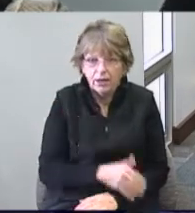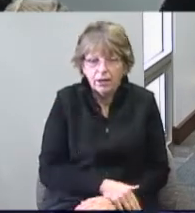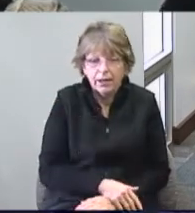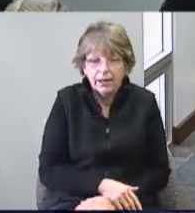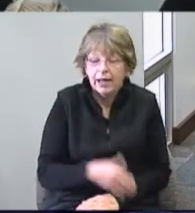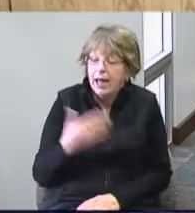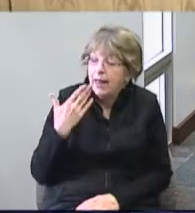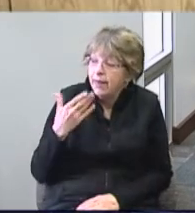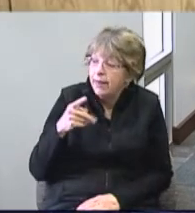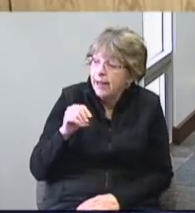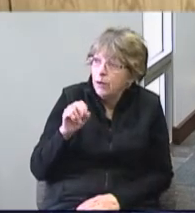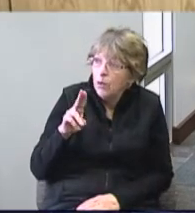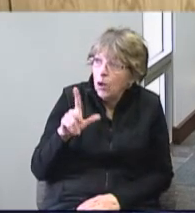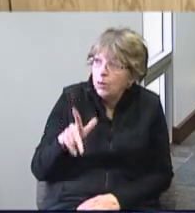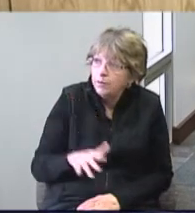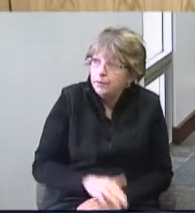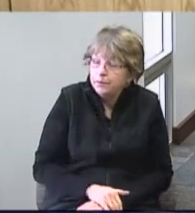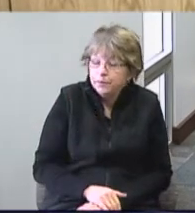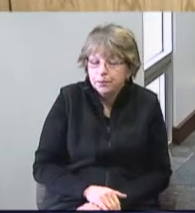Thank you, Paul.